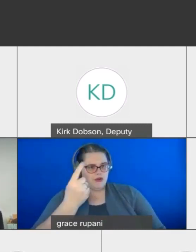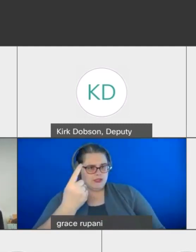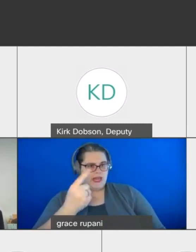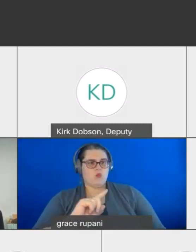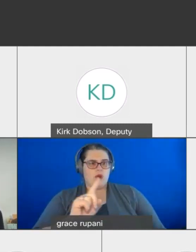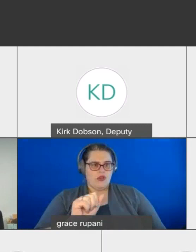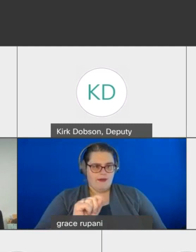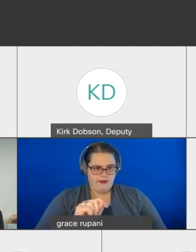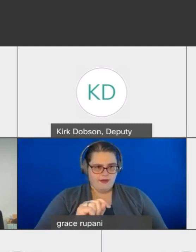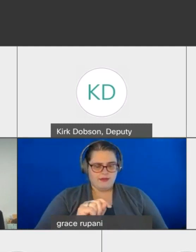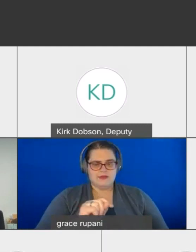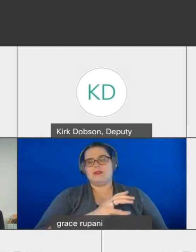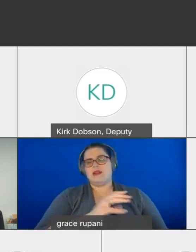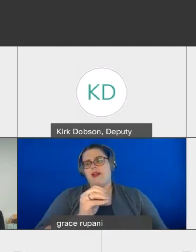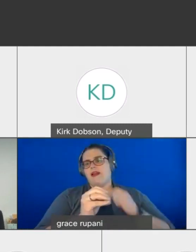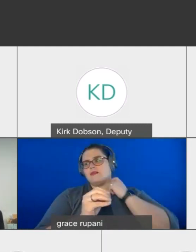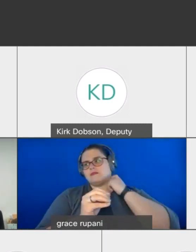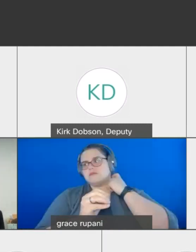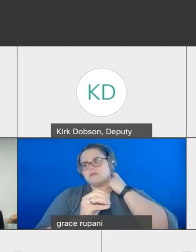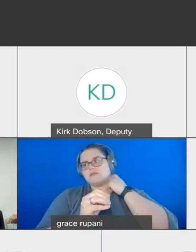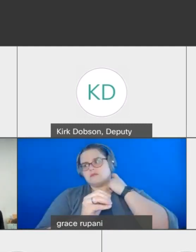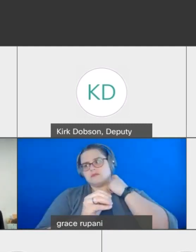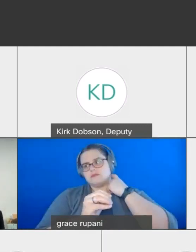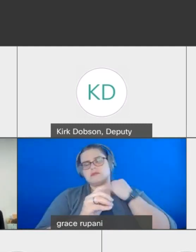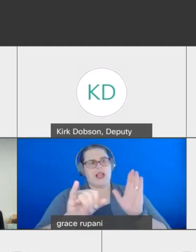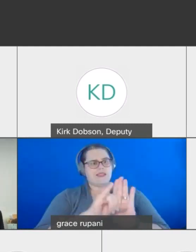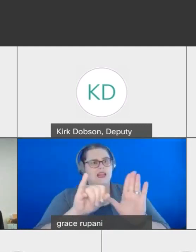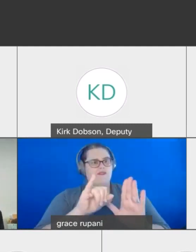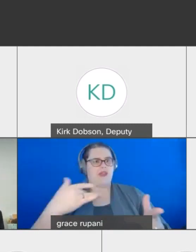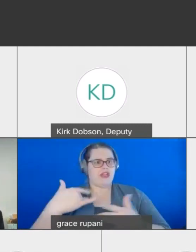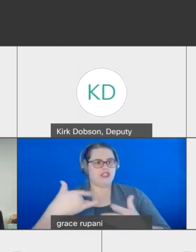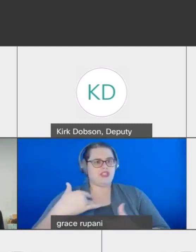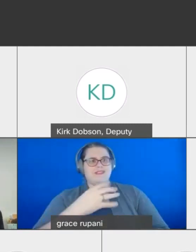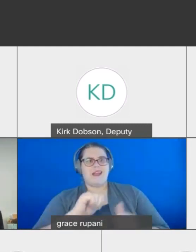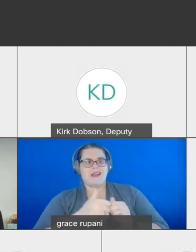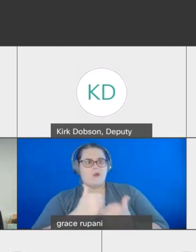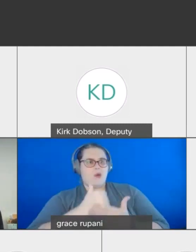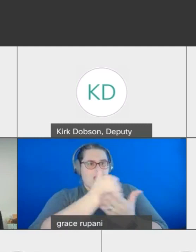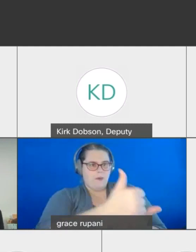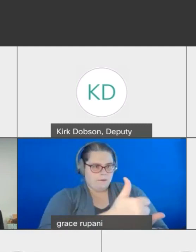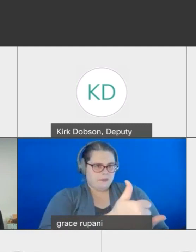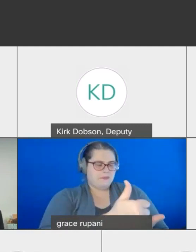and, identify what their concerns are and how to help them overcome those concerns.